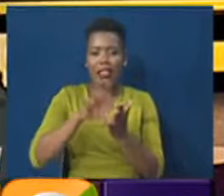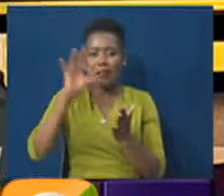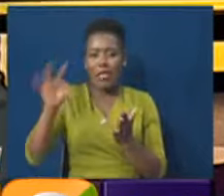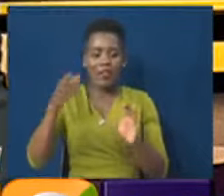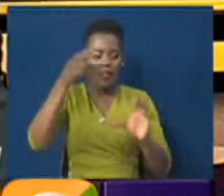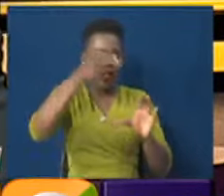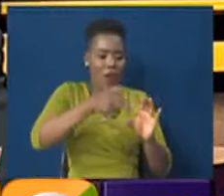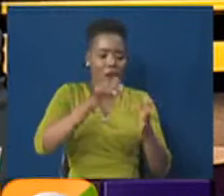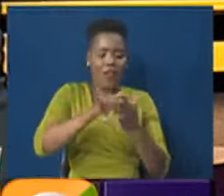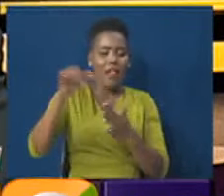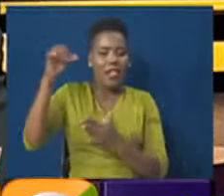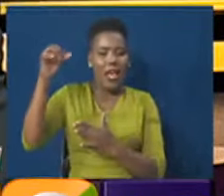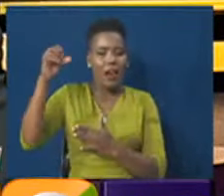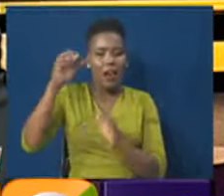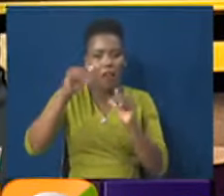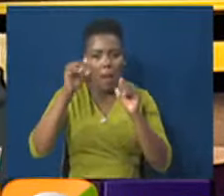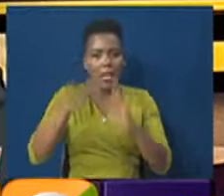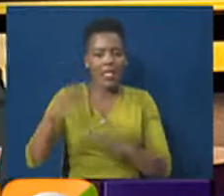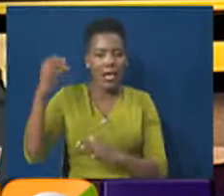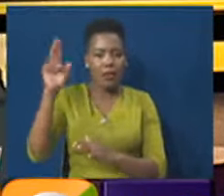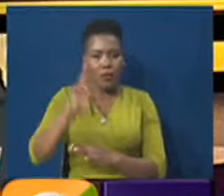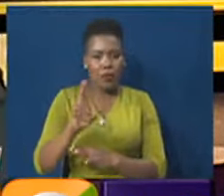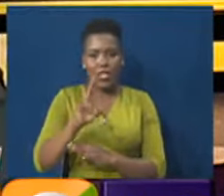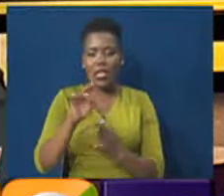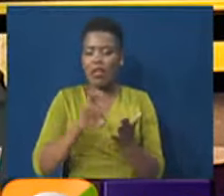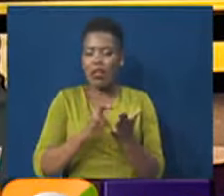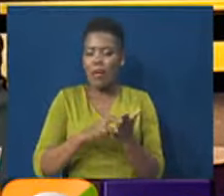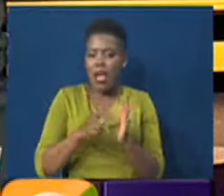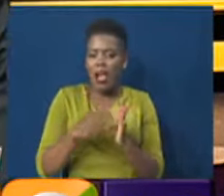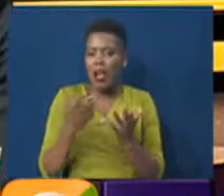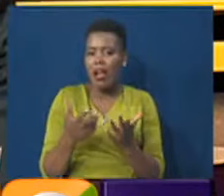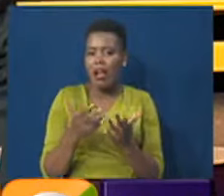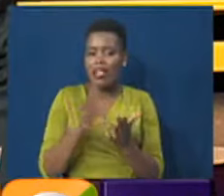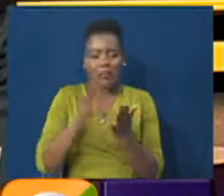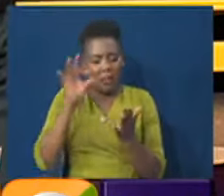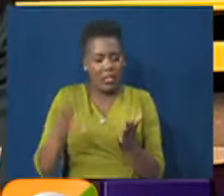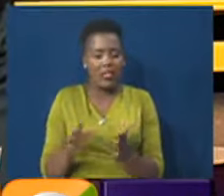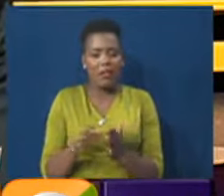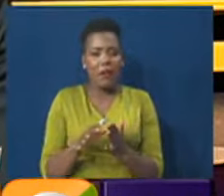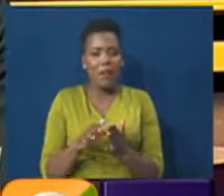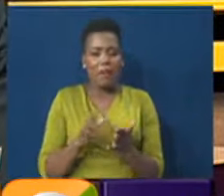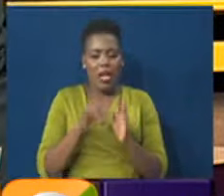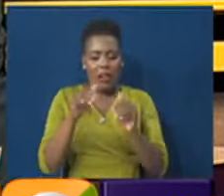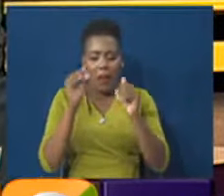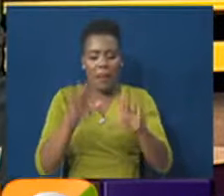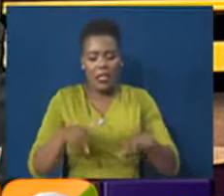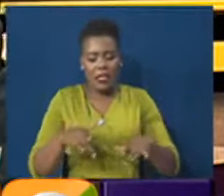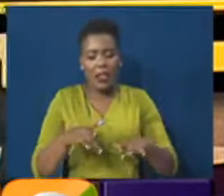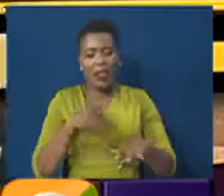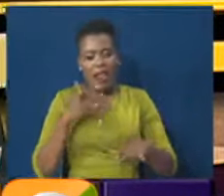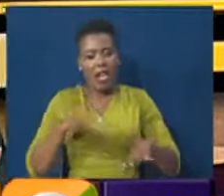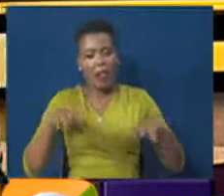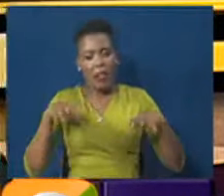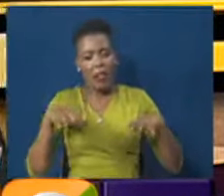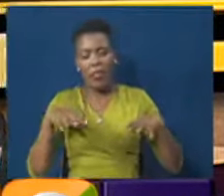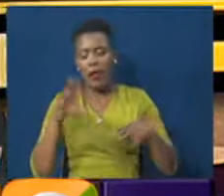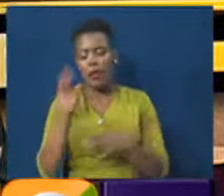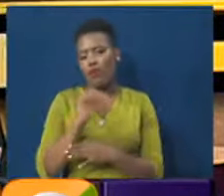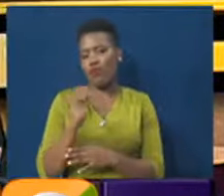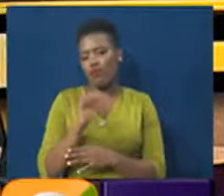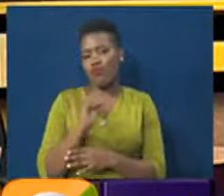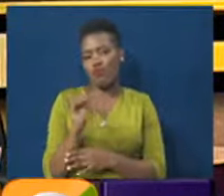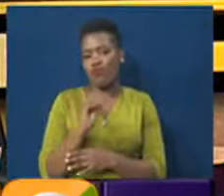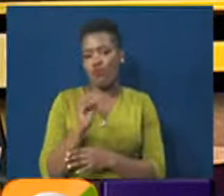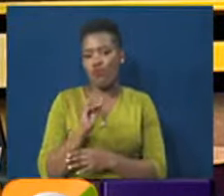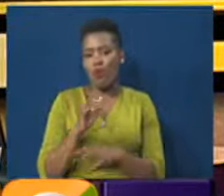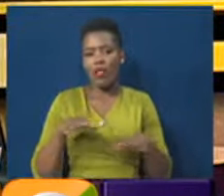farmers are using, electricity is up 63%. Diesel is up 28%. Paraffin that we use in the homes